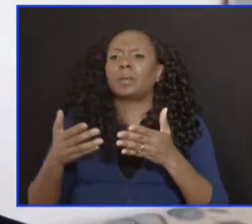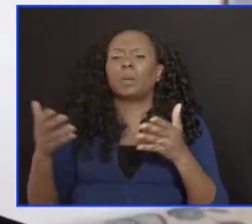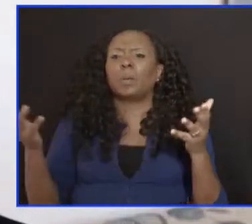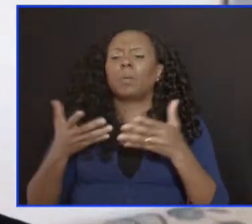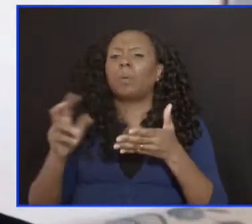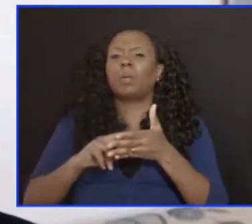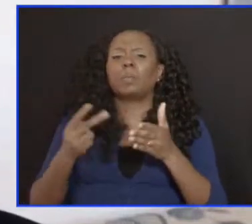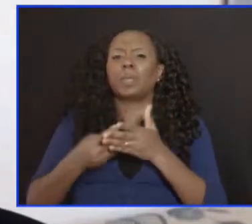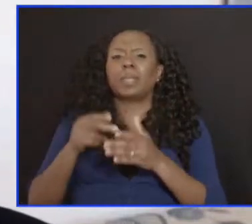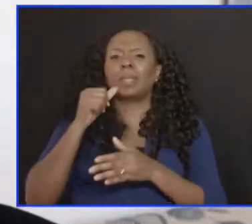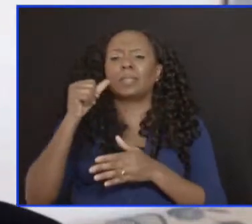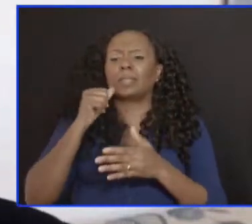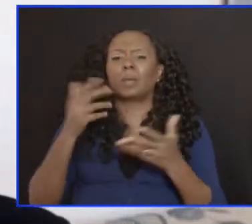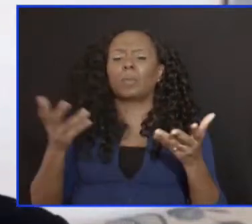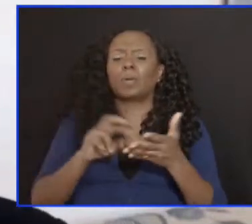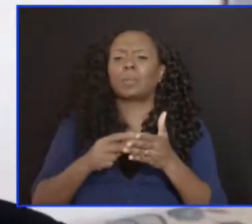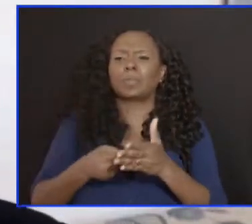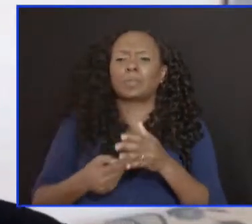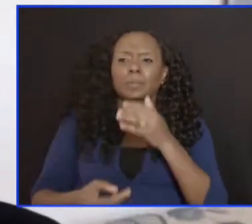up a can of worms?